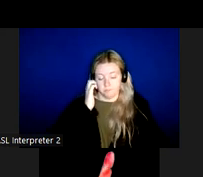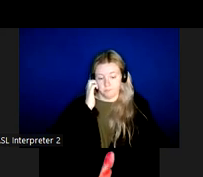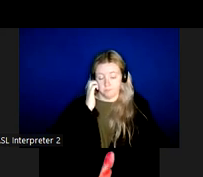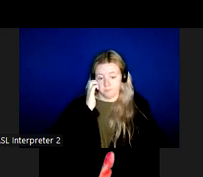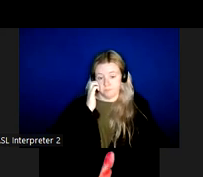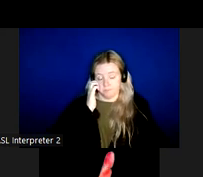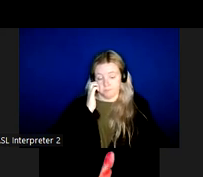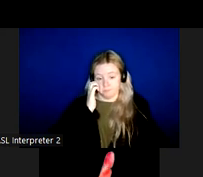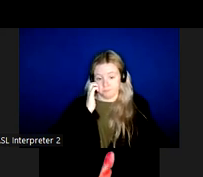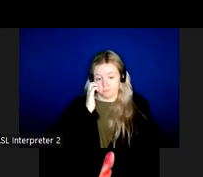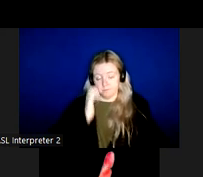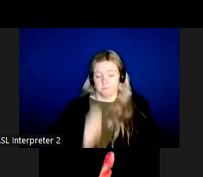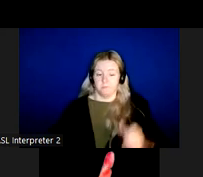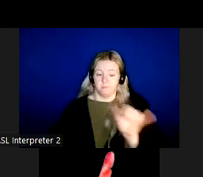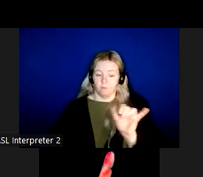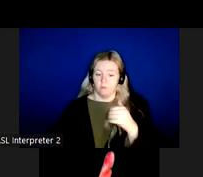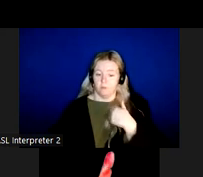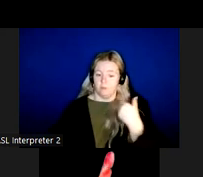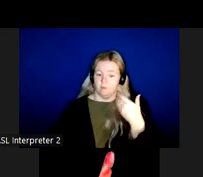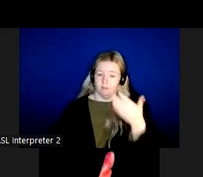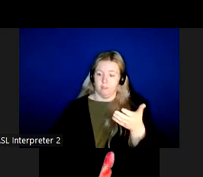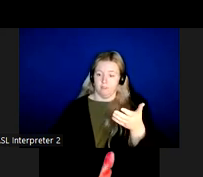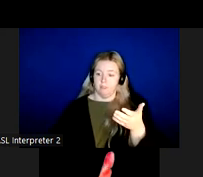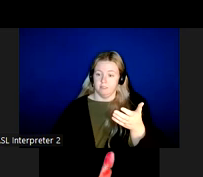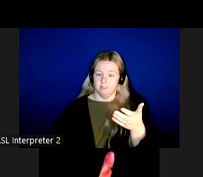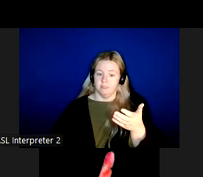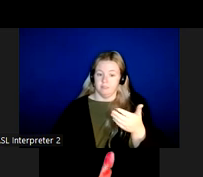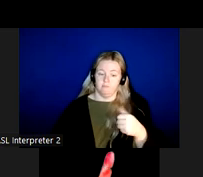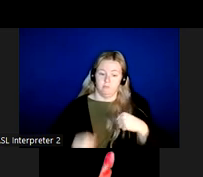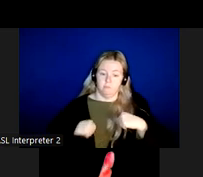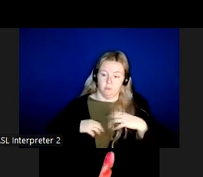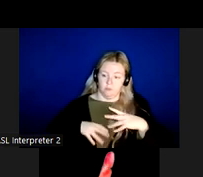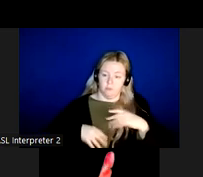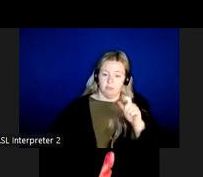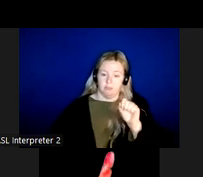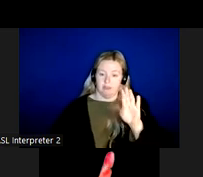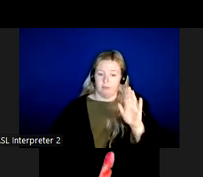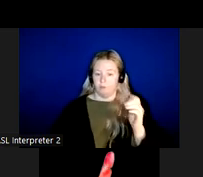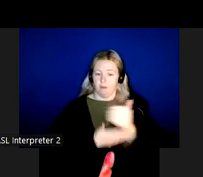We also have our Newfoundland Labrador collection on our third floor of the AC Hunter.